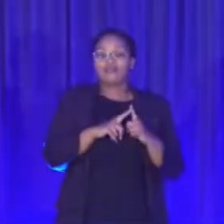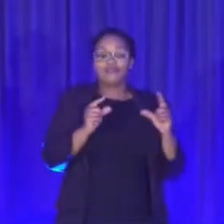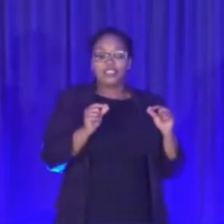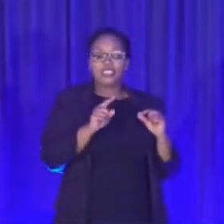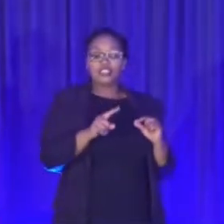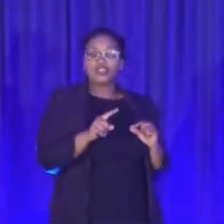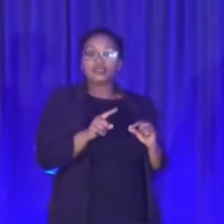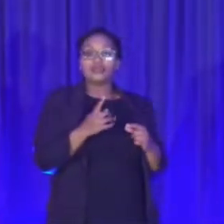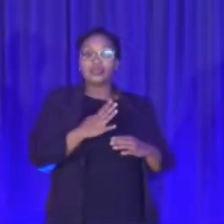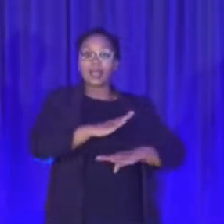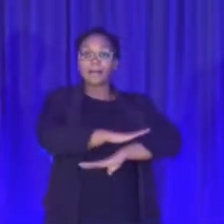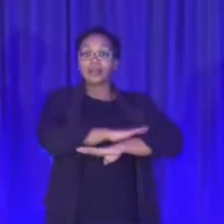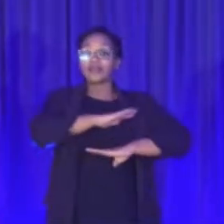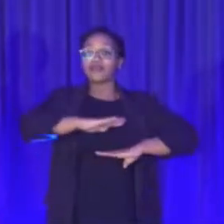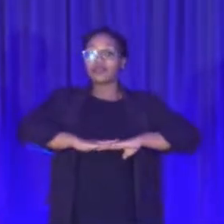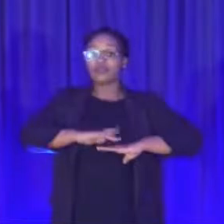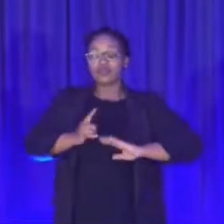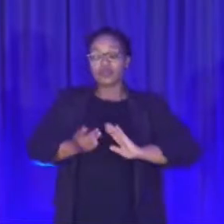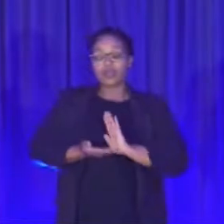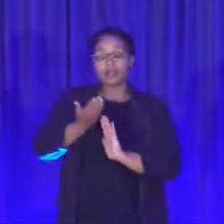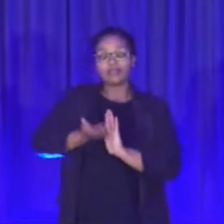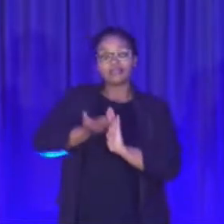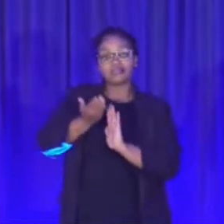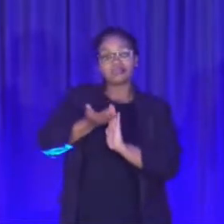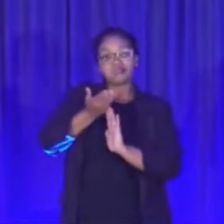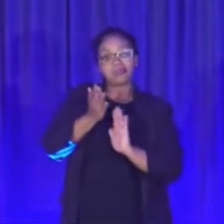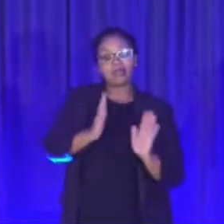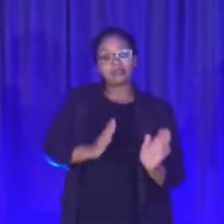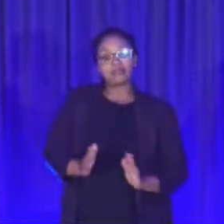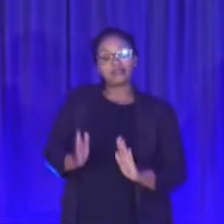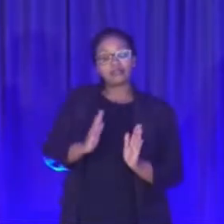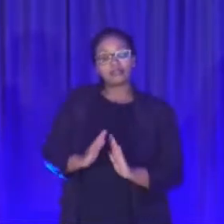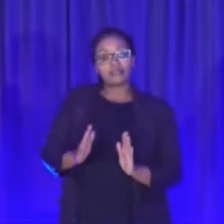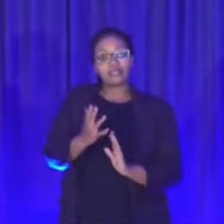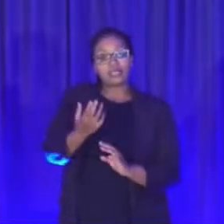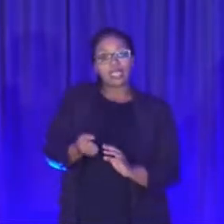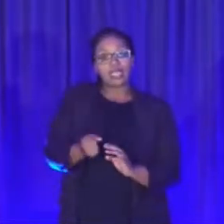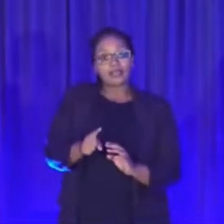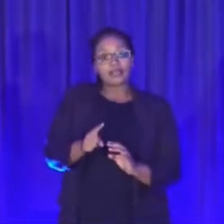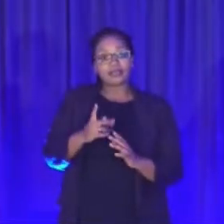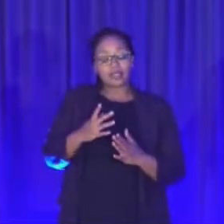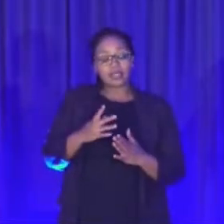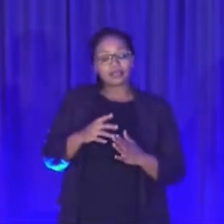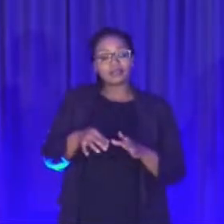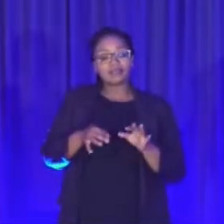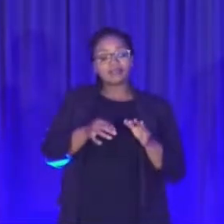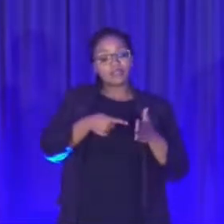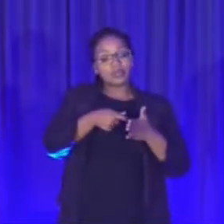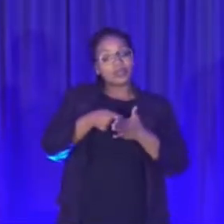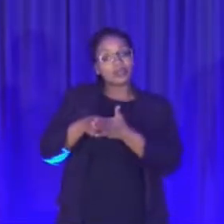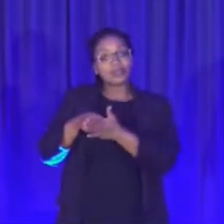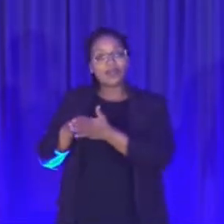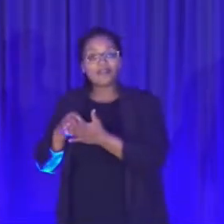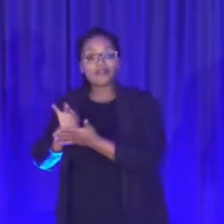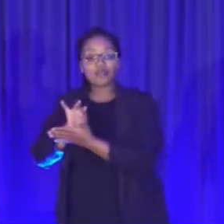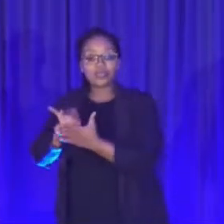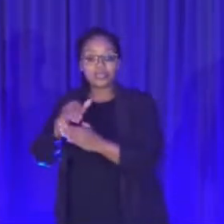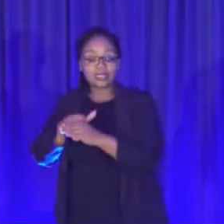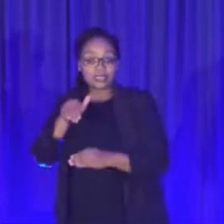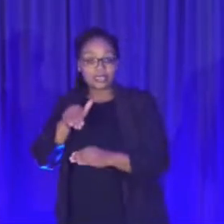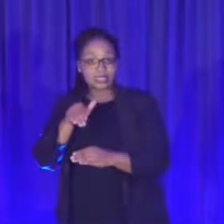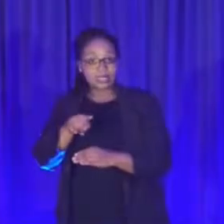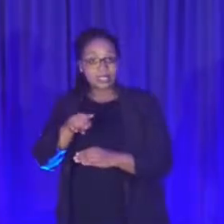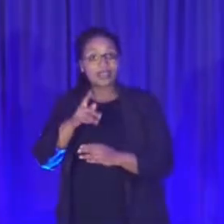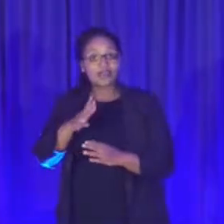and render current our technological platform for the delivery of elections.